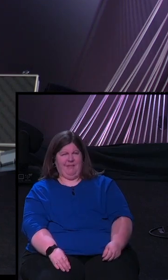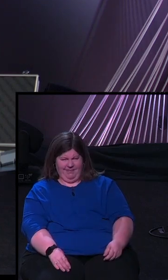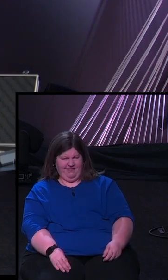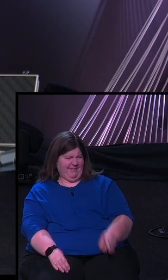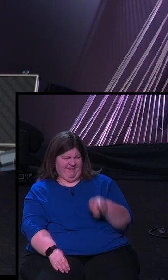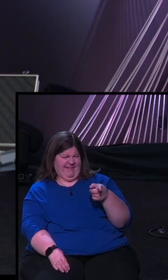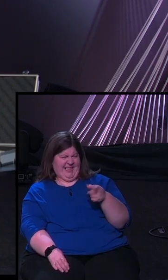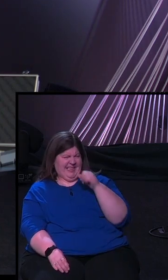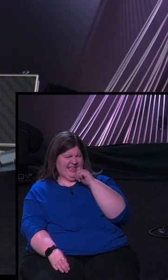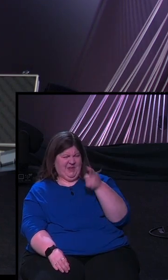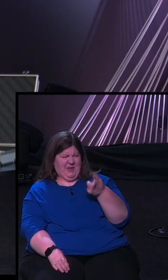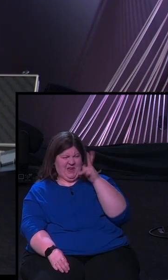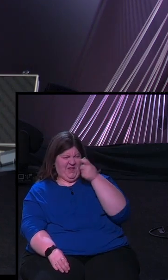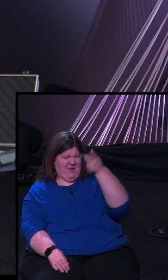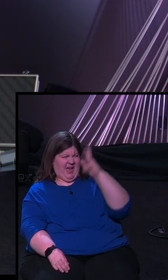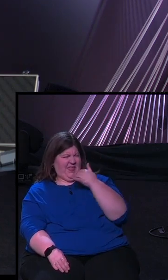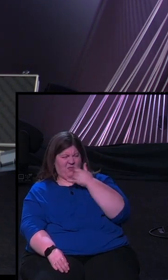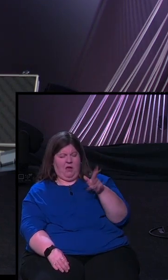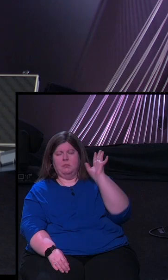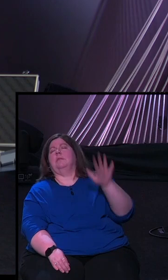I was like, you don't hear from God. That was wrong.